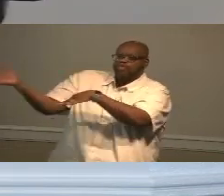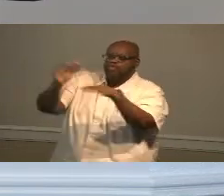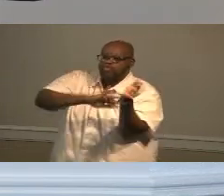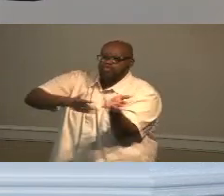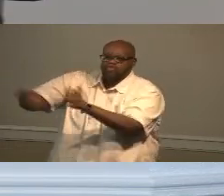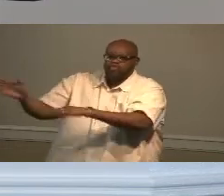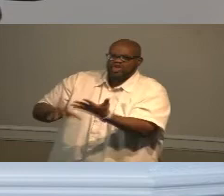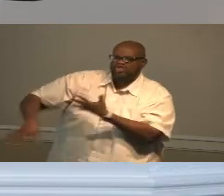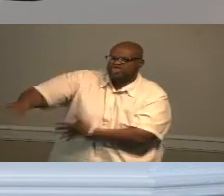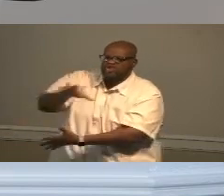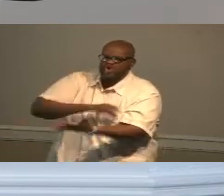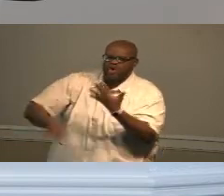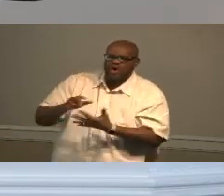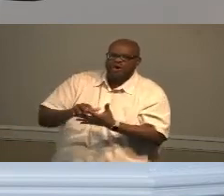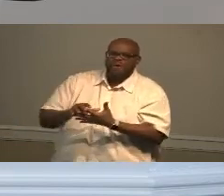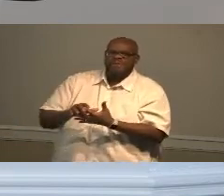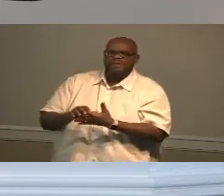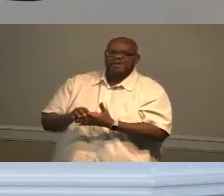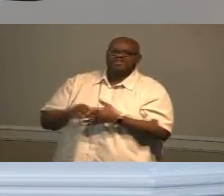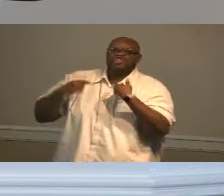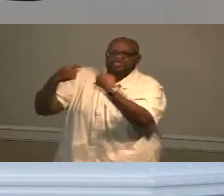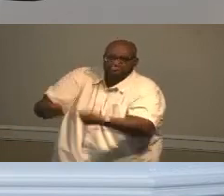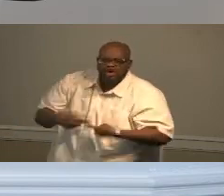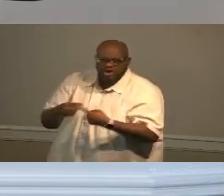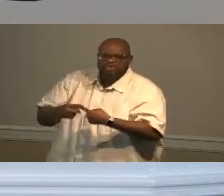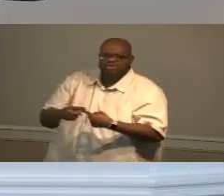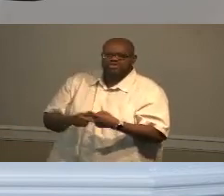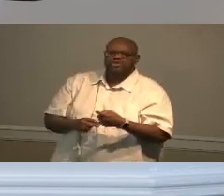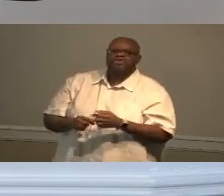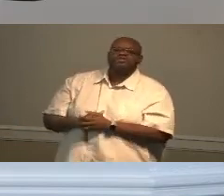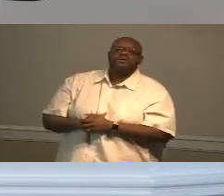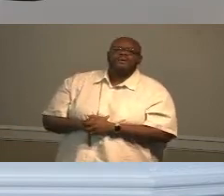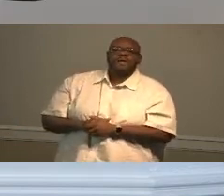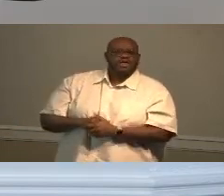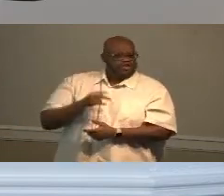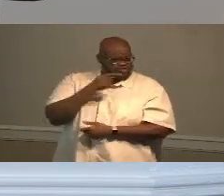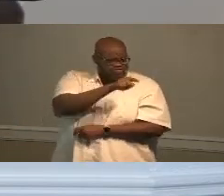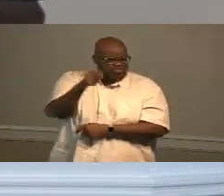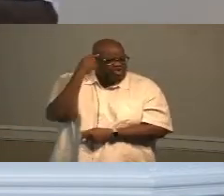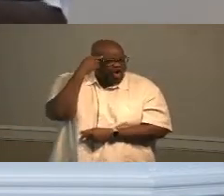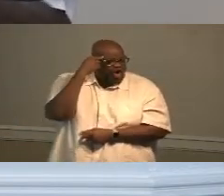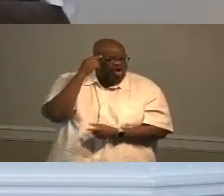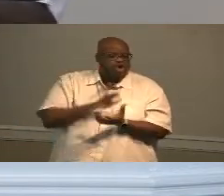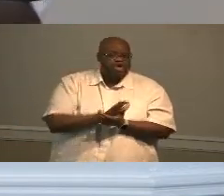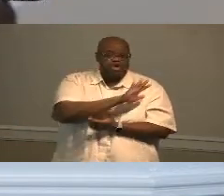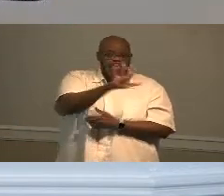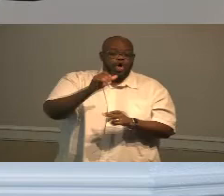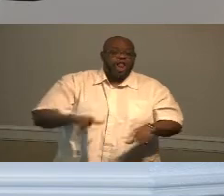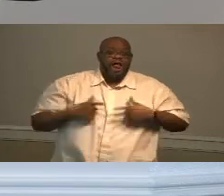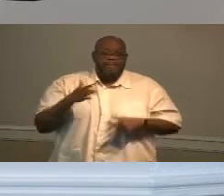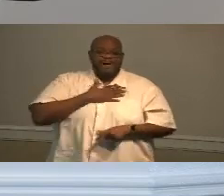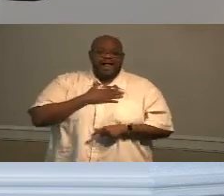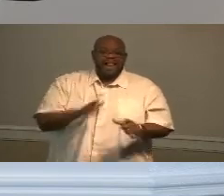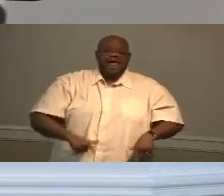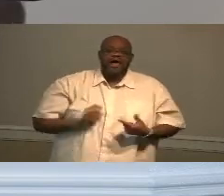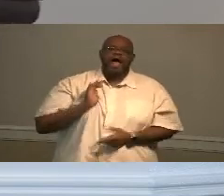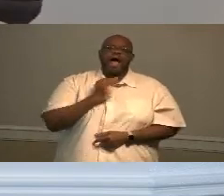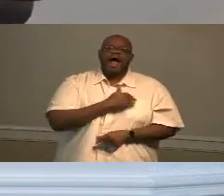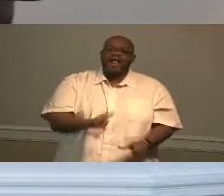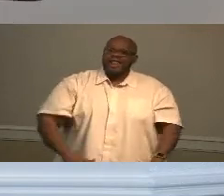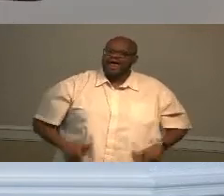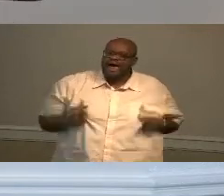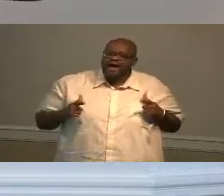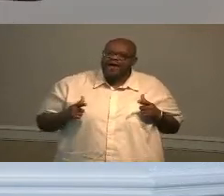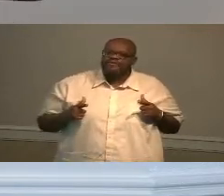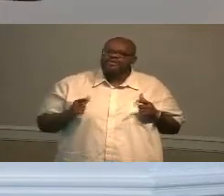the storm, the wind, the struggle, the trouble. Anybody know what I'm talking about? In your life, in my life, in our lives,